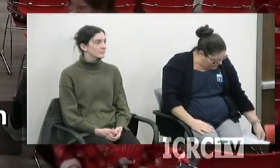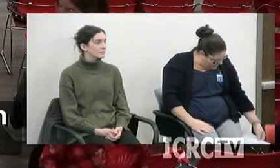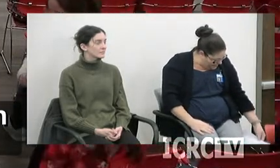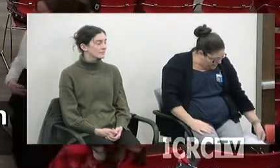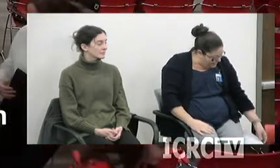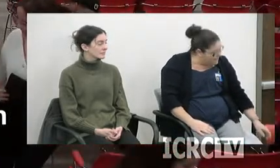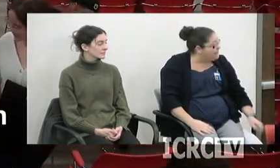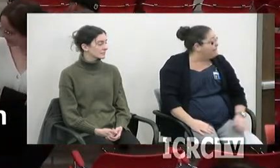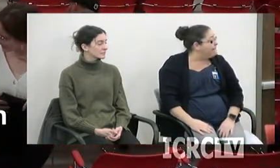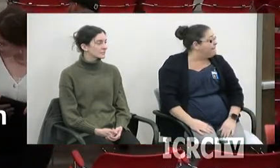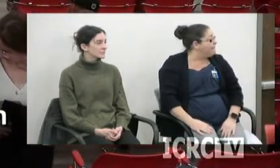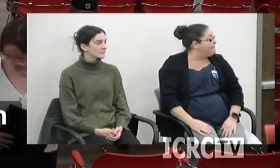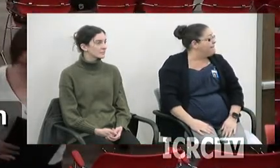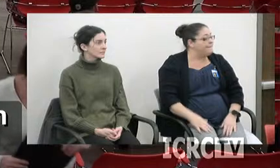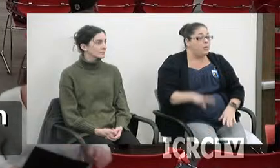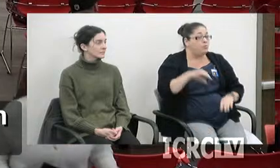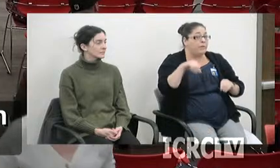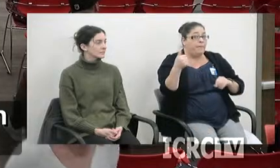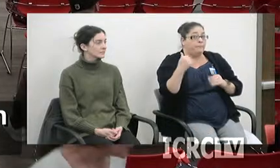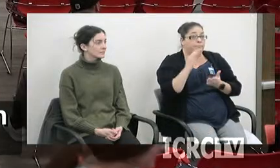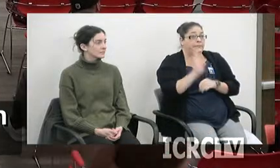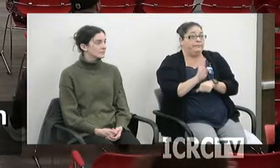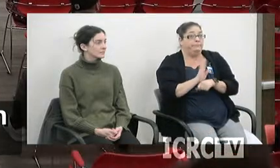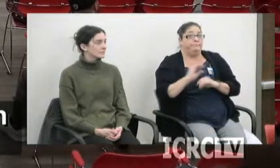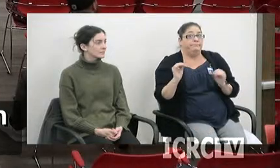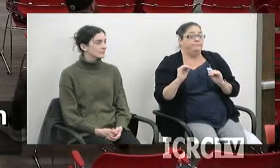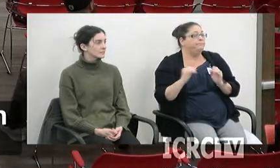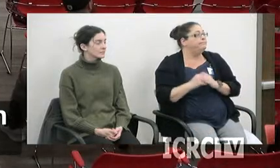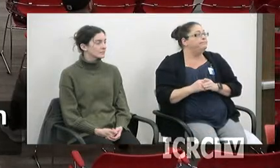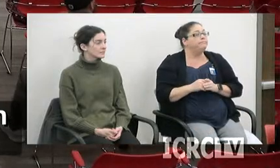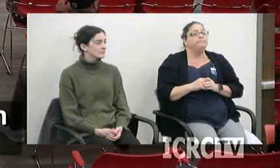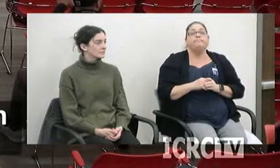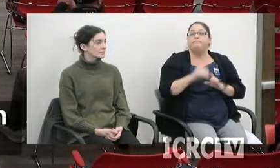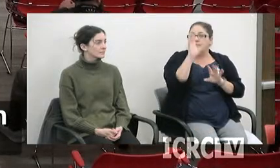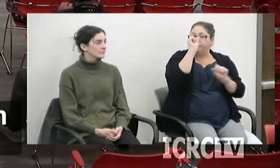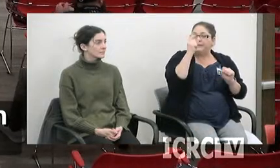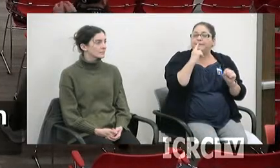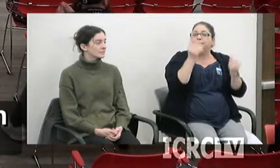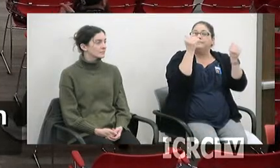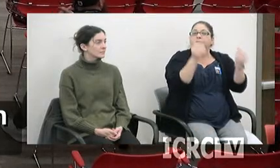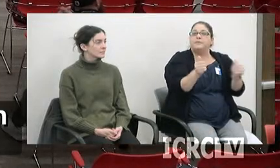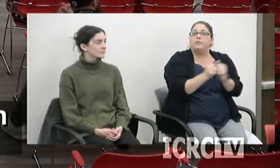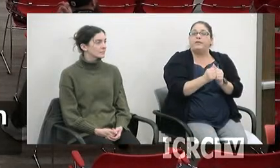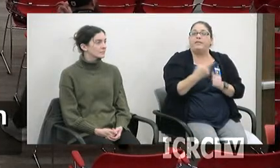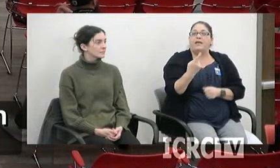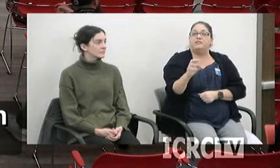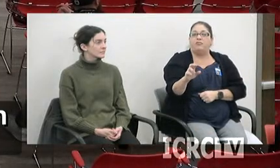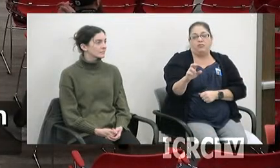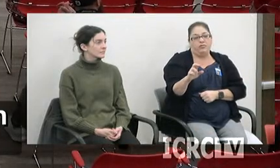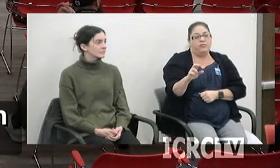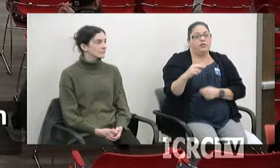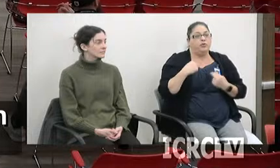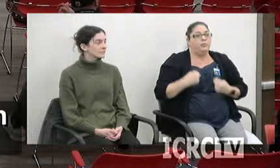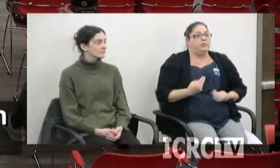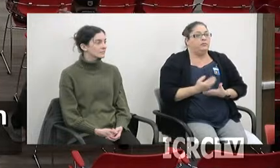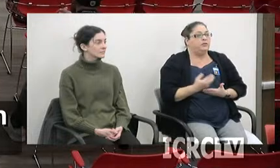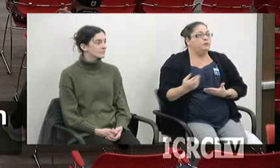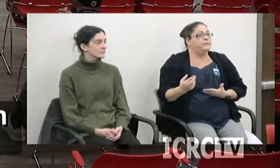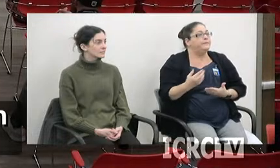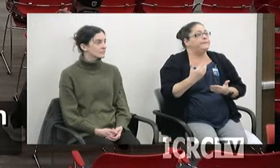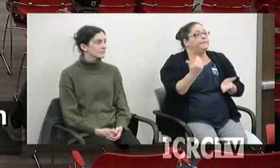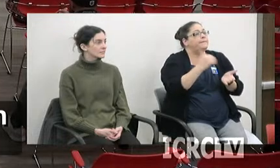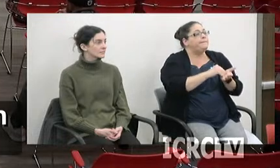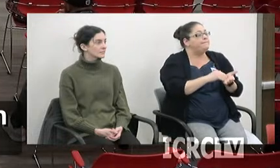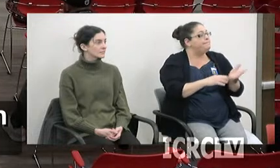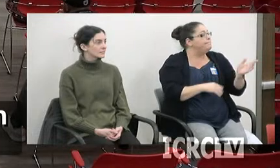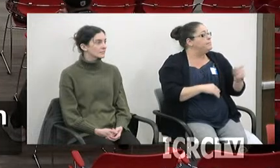I have no other items under business. Okay. Let's move forward to Human Resources Business. Once again, Superintendent John Spicer.